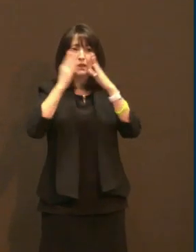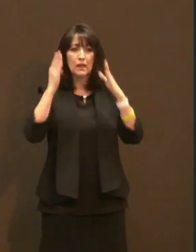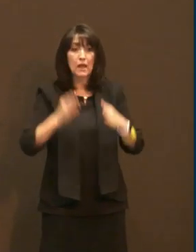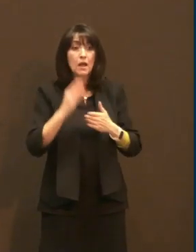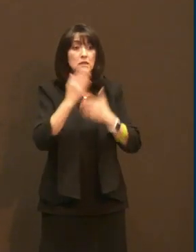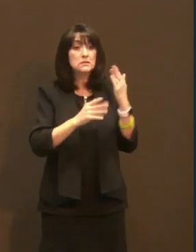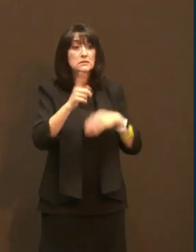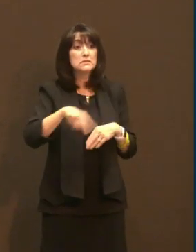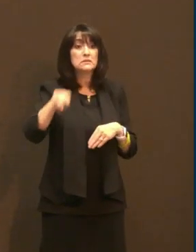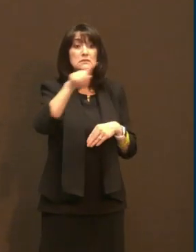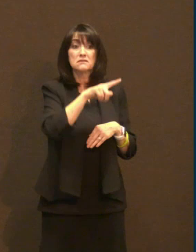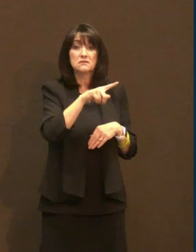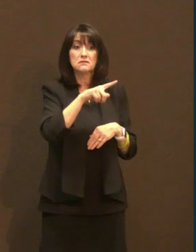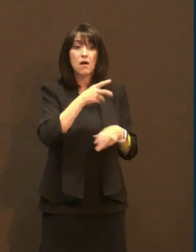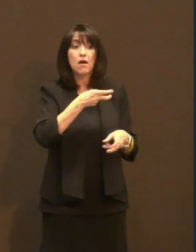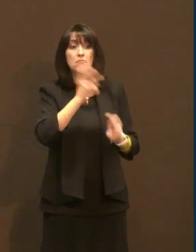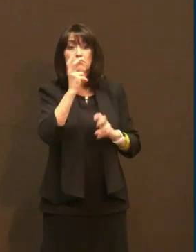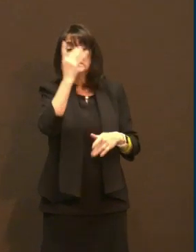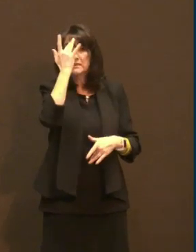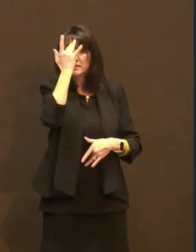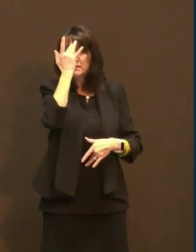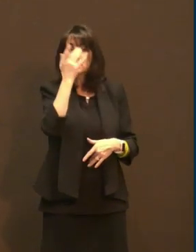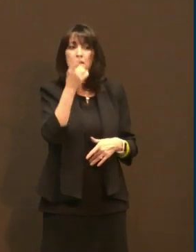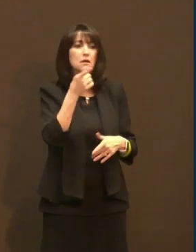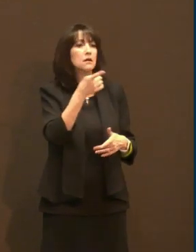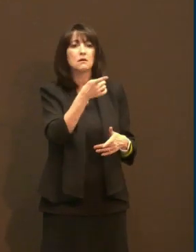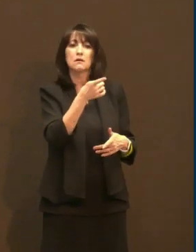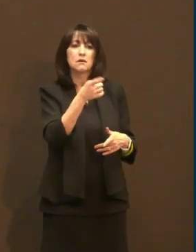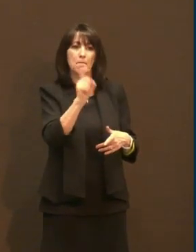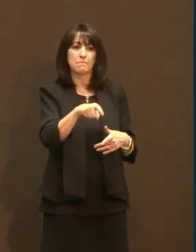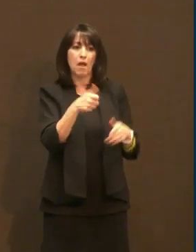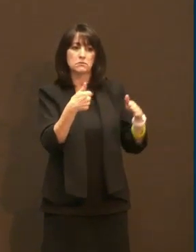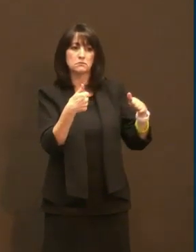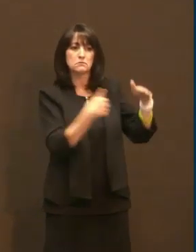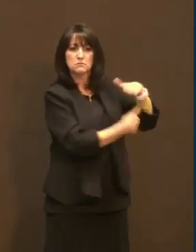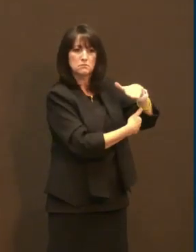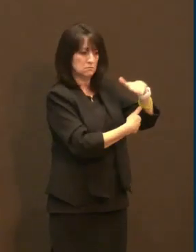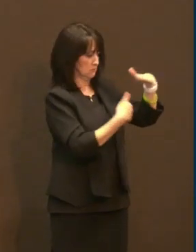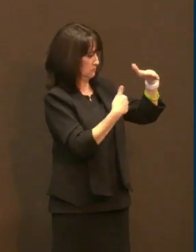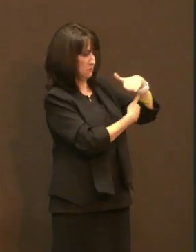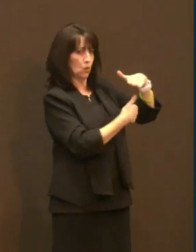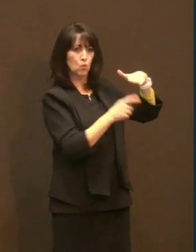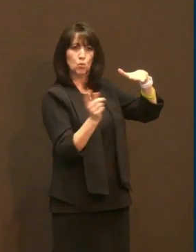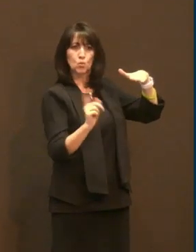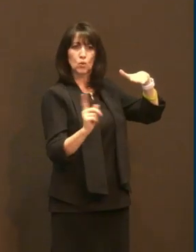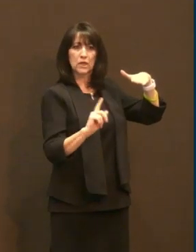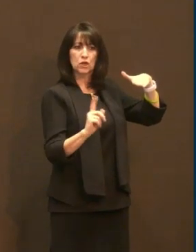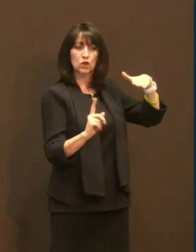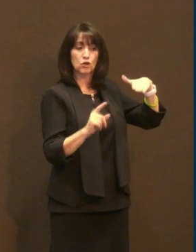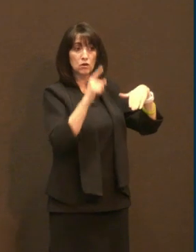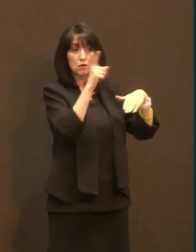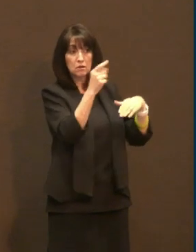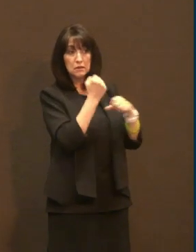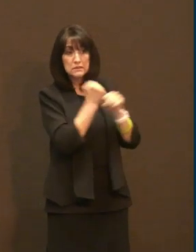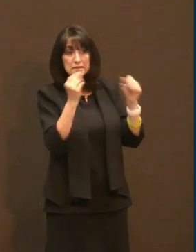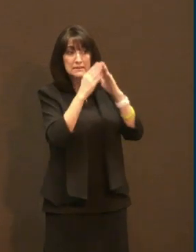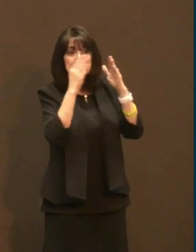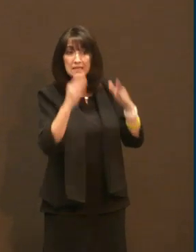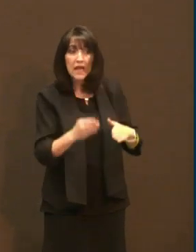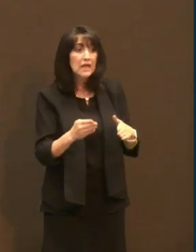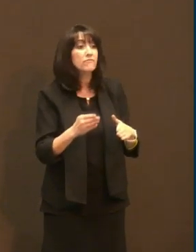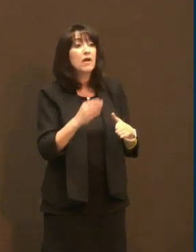shelters or other situations into hotels? Yeah, I do have some numbers because I did get this question. I did see